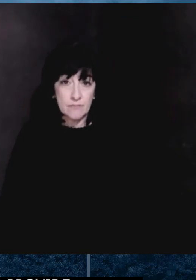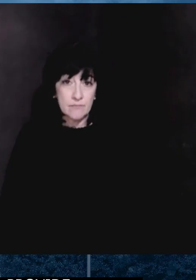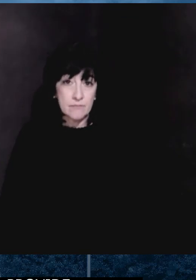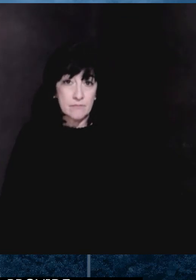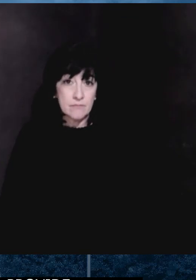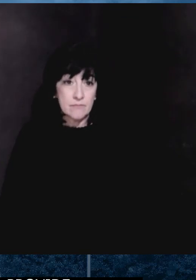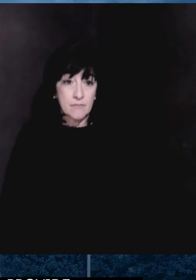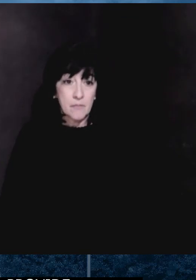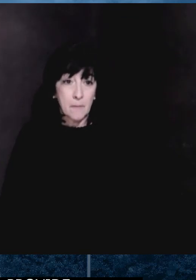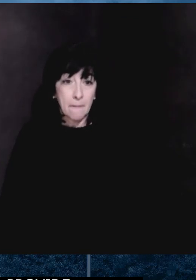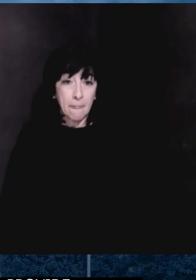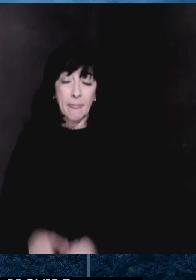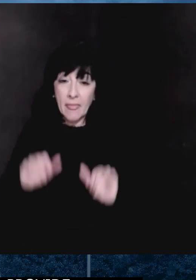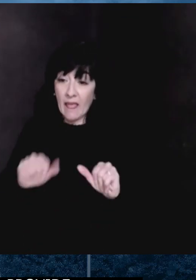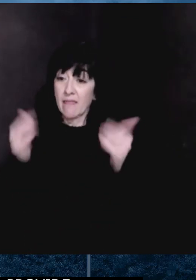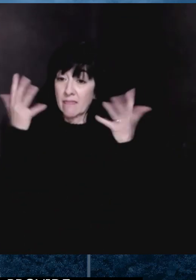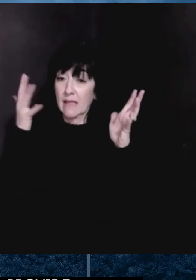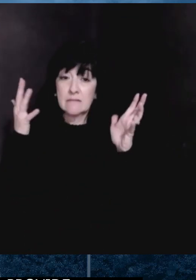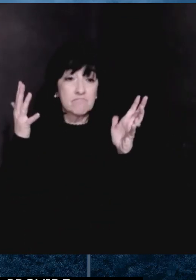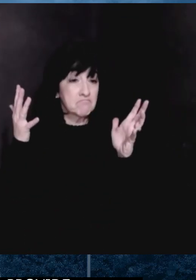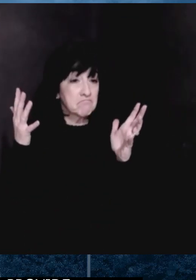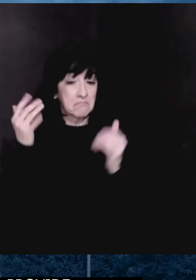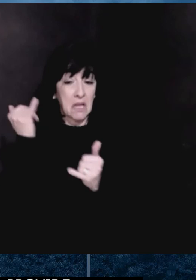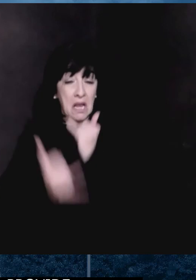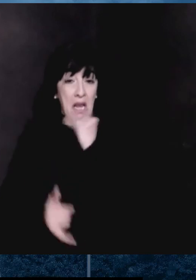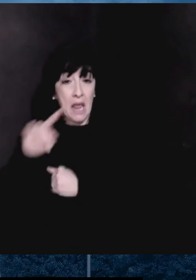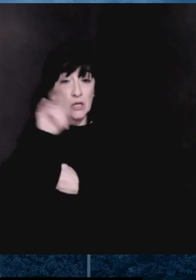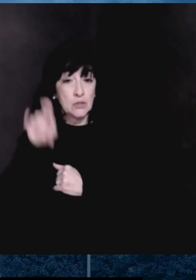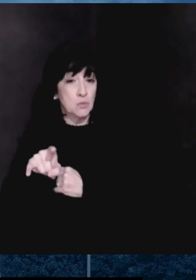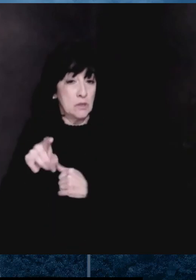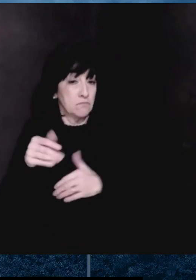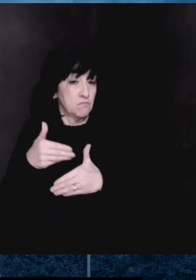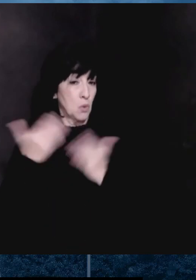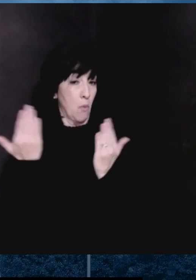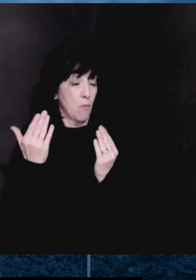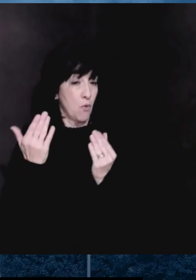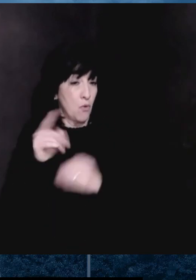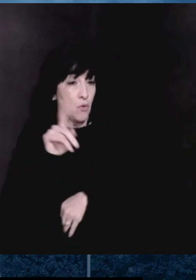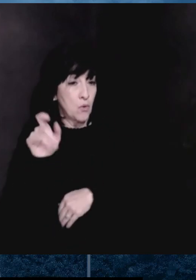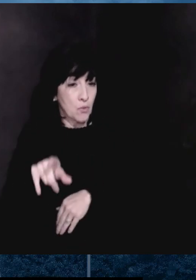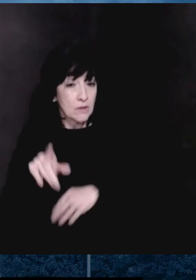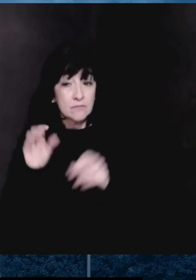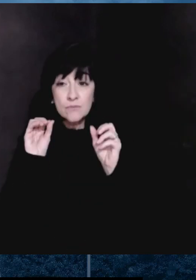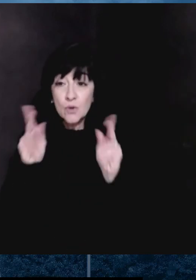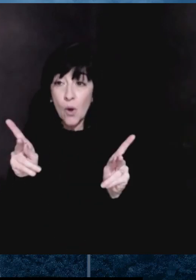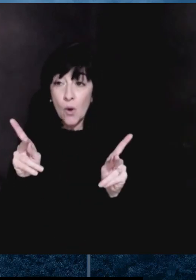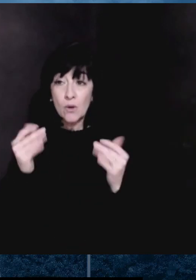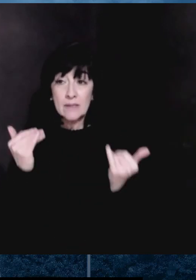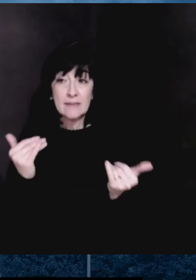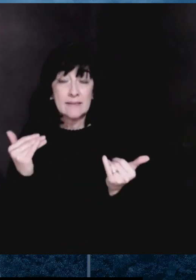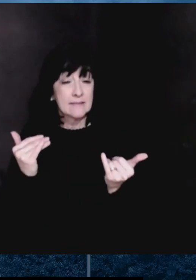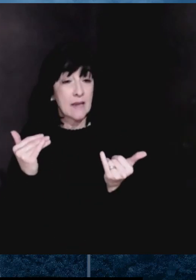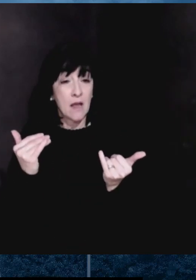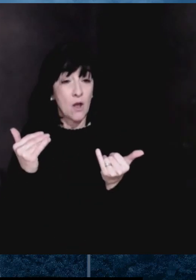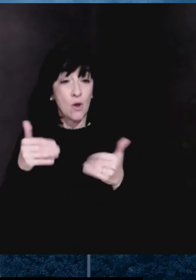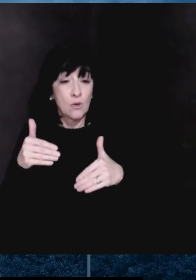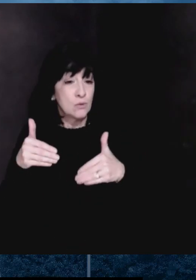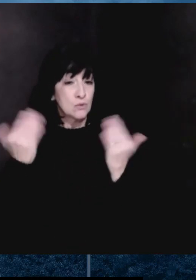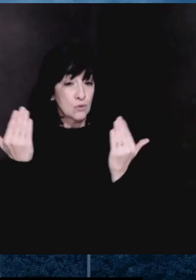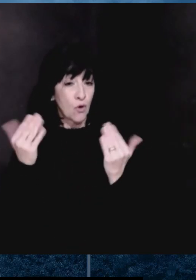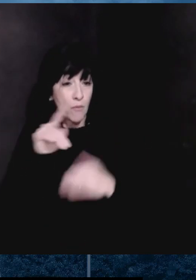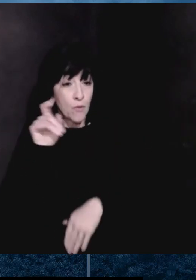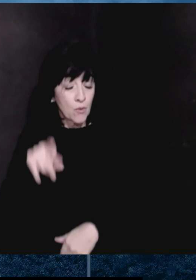That was it. There's no more questions. All right. Seeing that there's no more questions, I want to thank